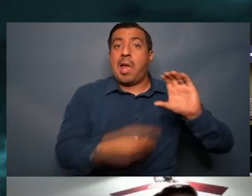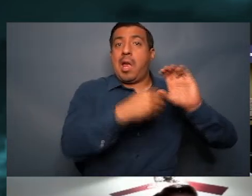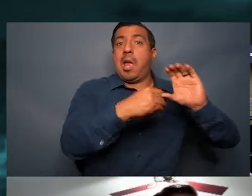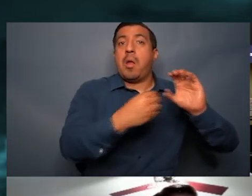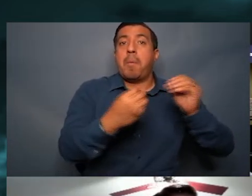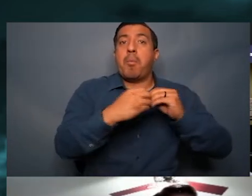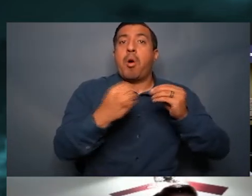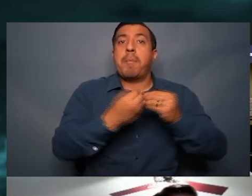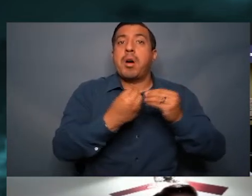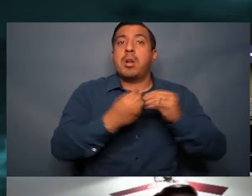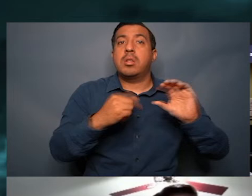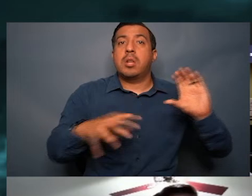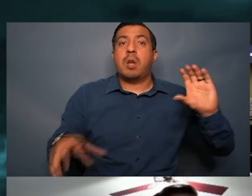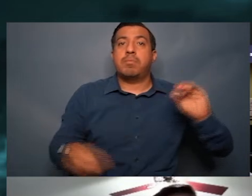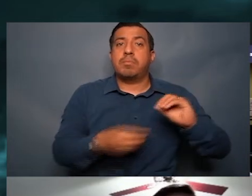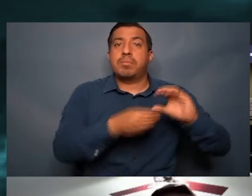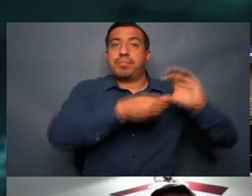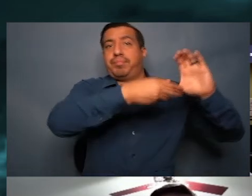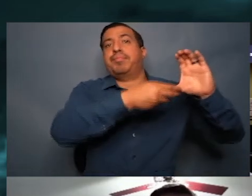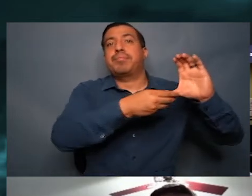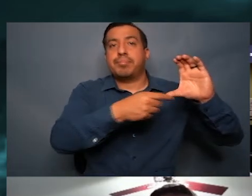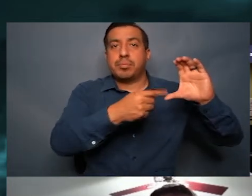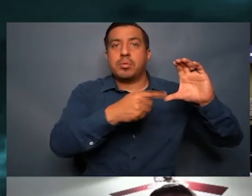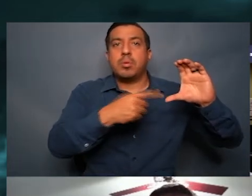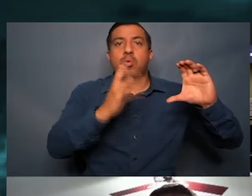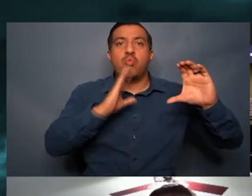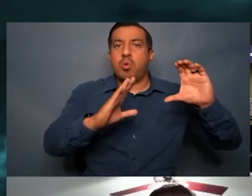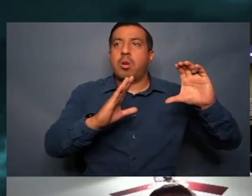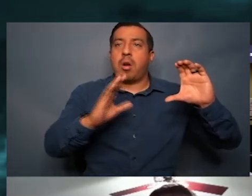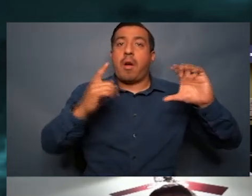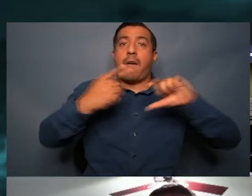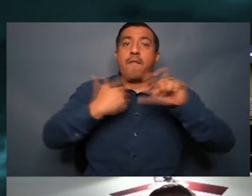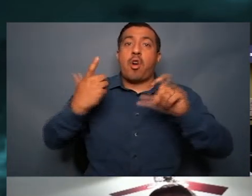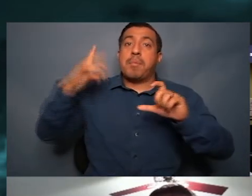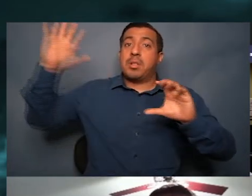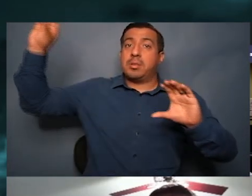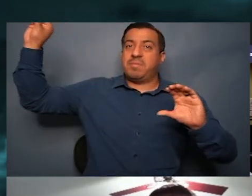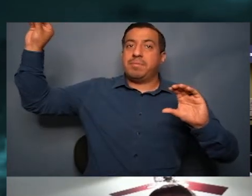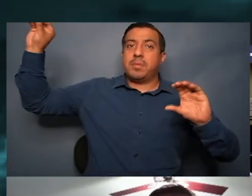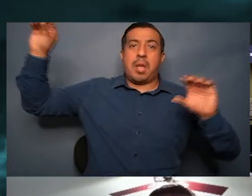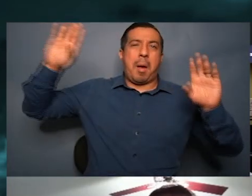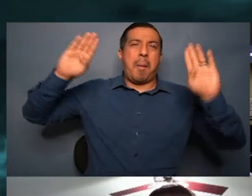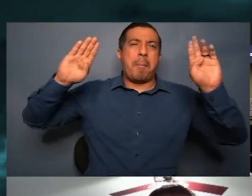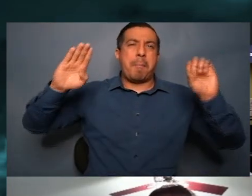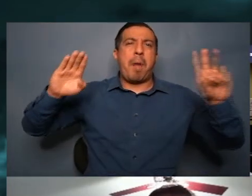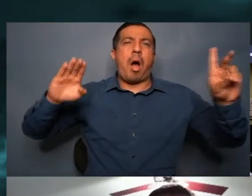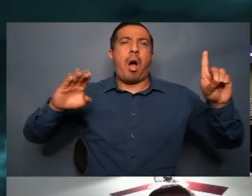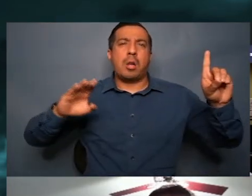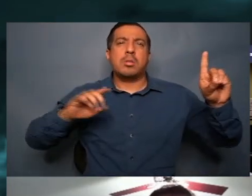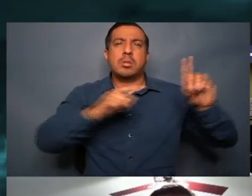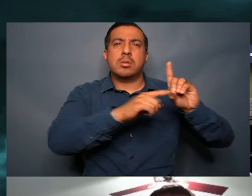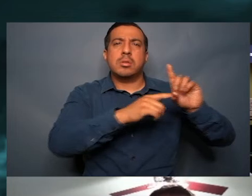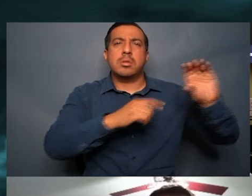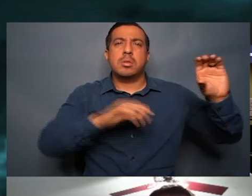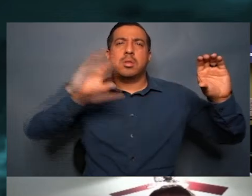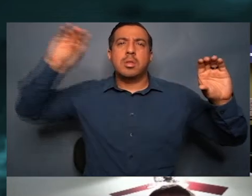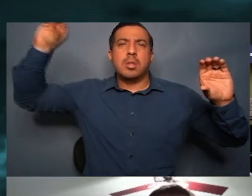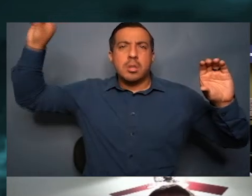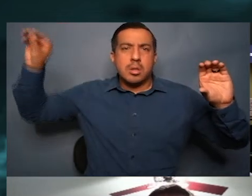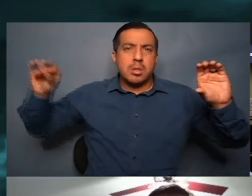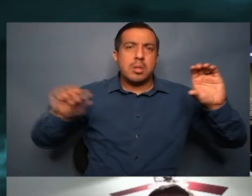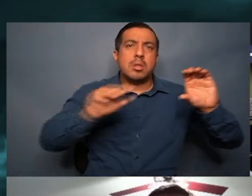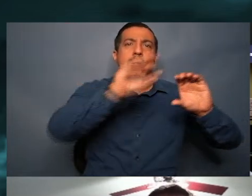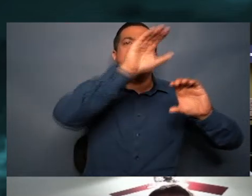federal funding would come down to enhance that bond money, so you would get more money on top of the